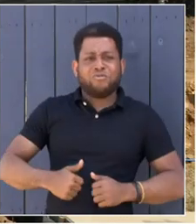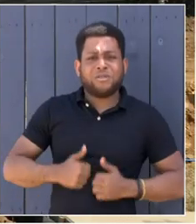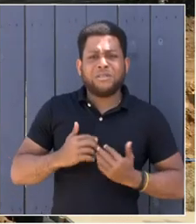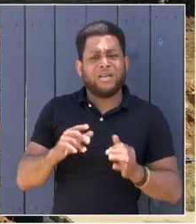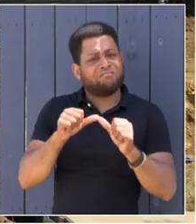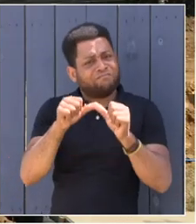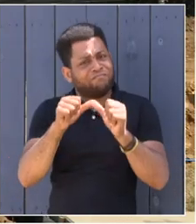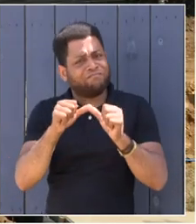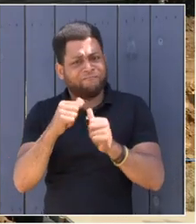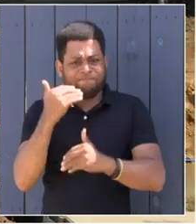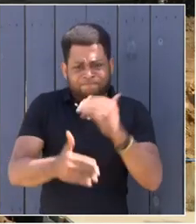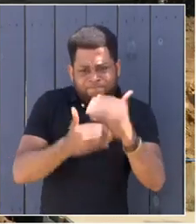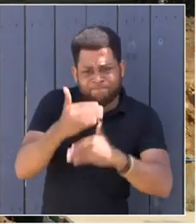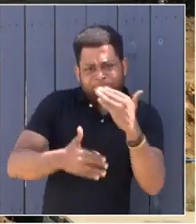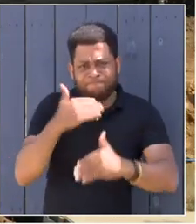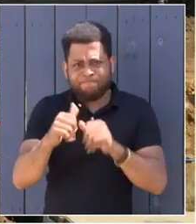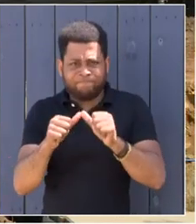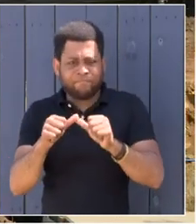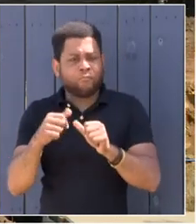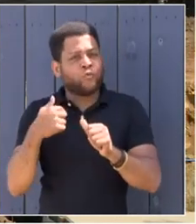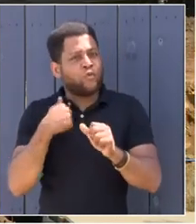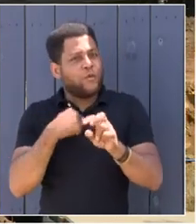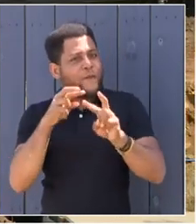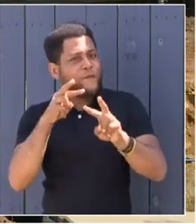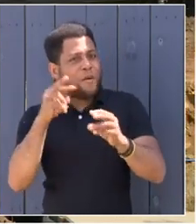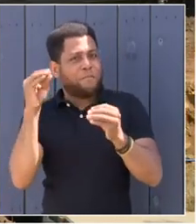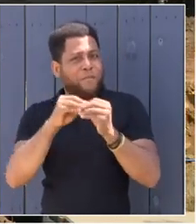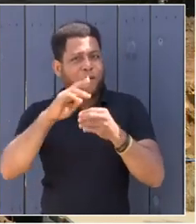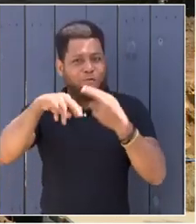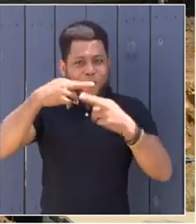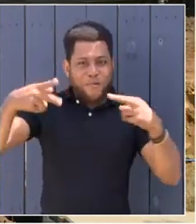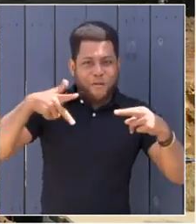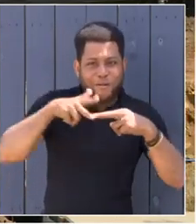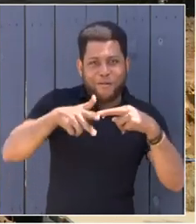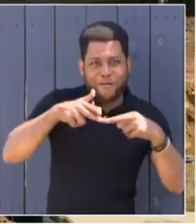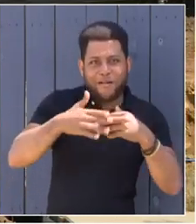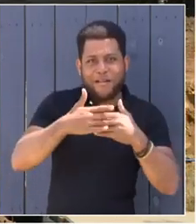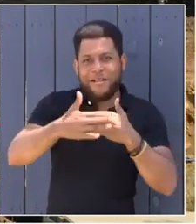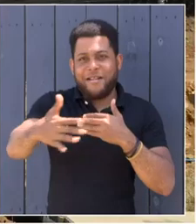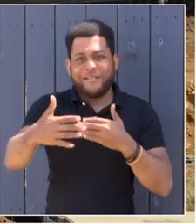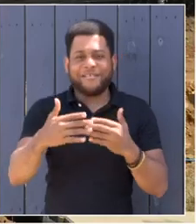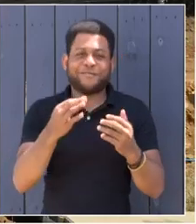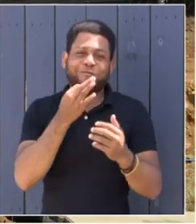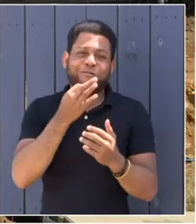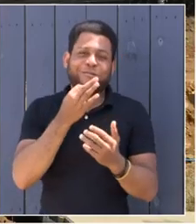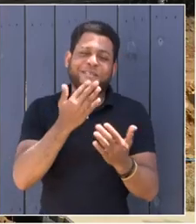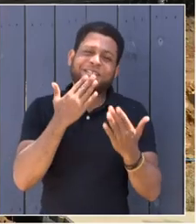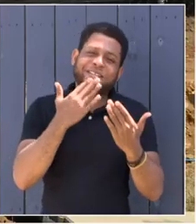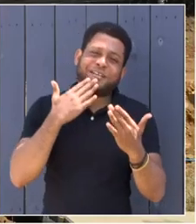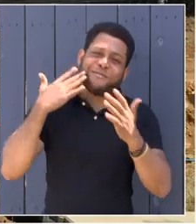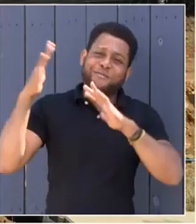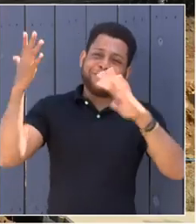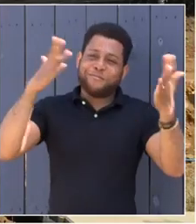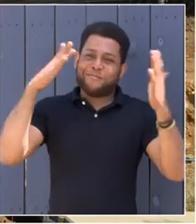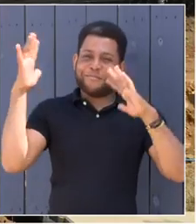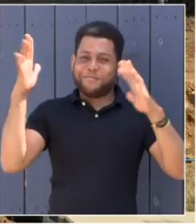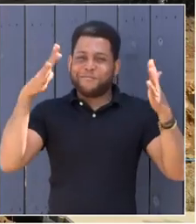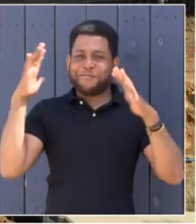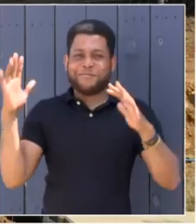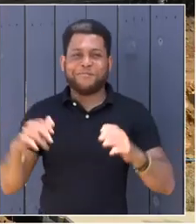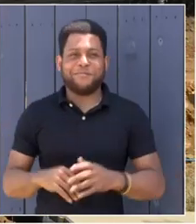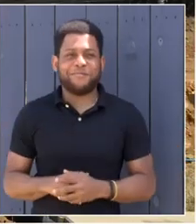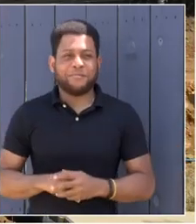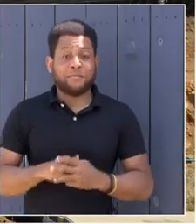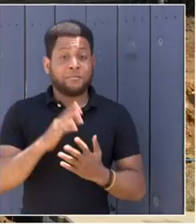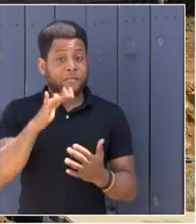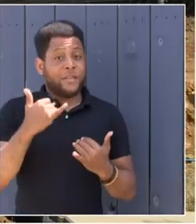in a ribbon cutting and a grand opening. Thank you all for allowing me to be a part of this today. I think we're going to bring up next Matt Rich with